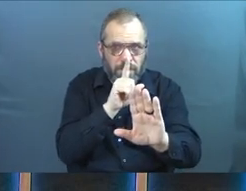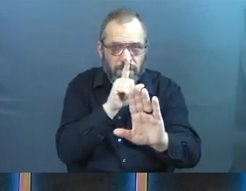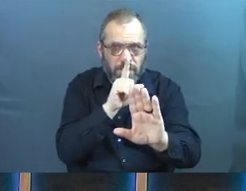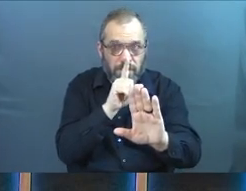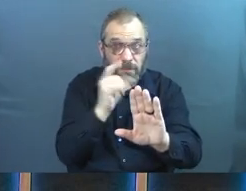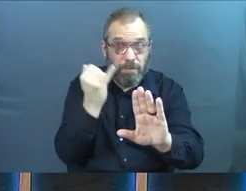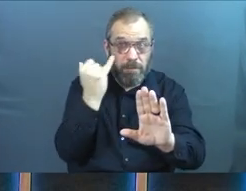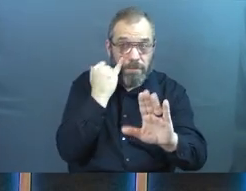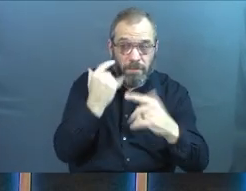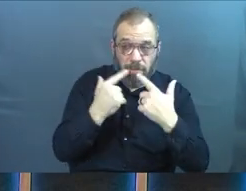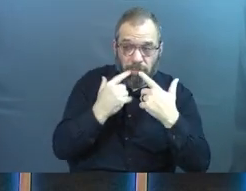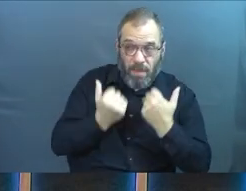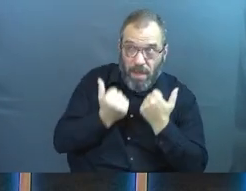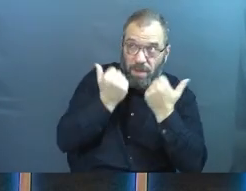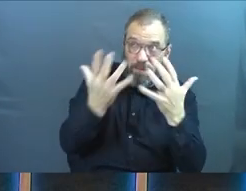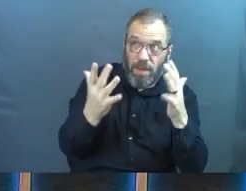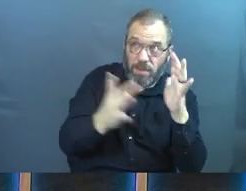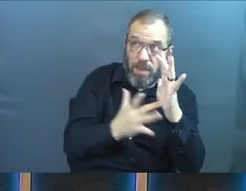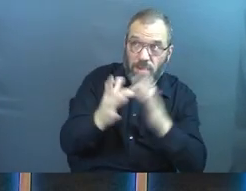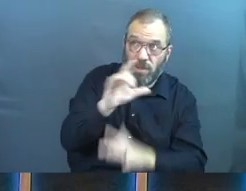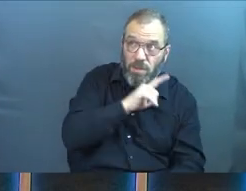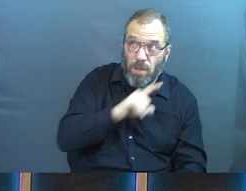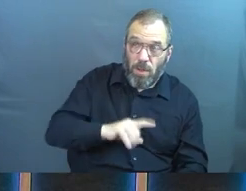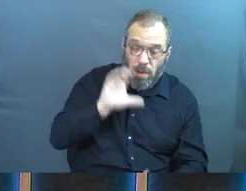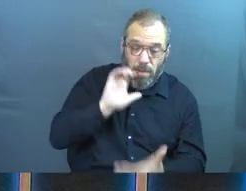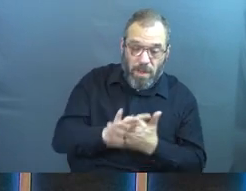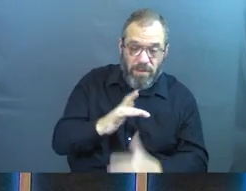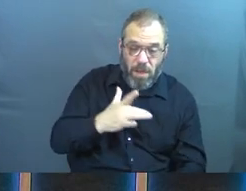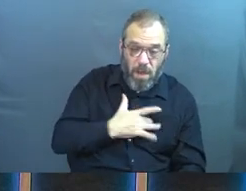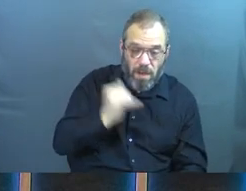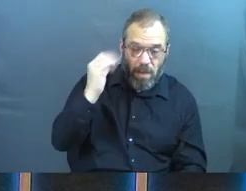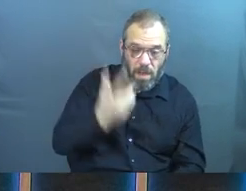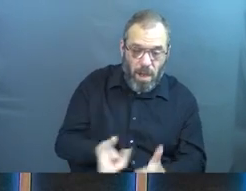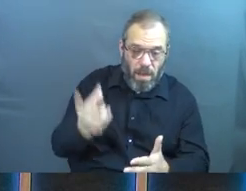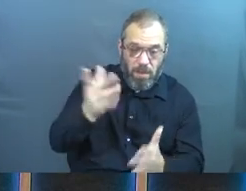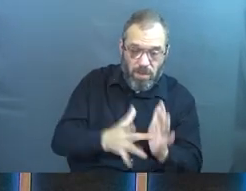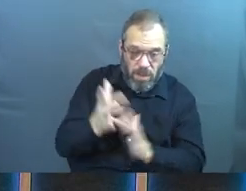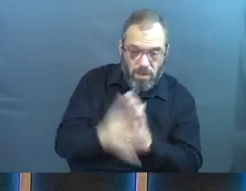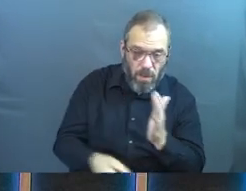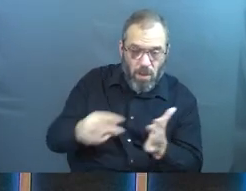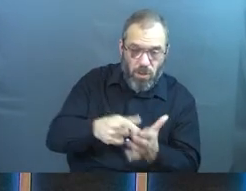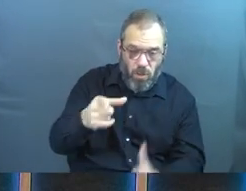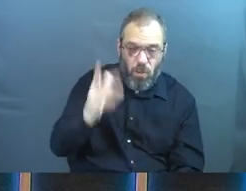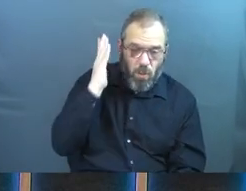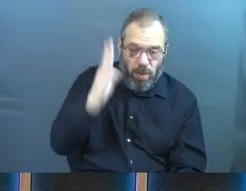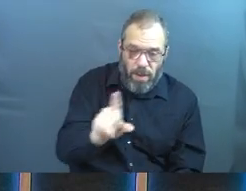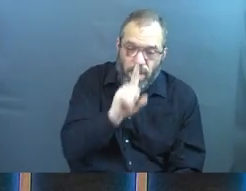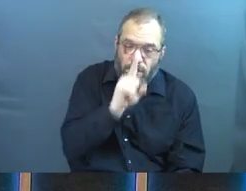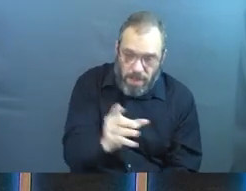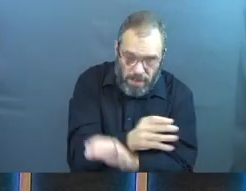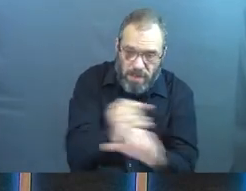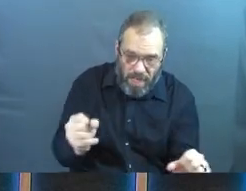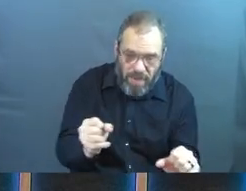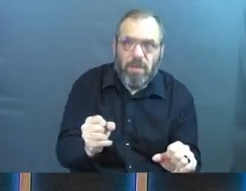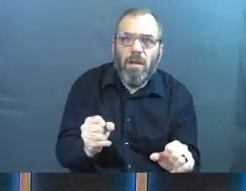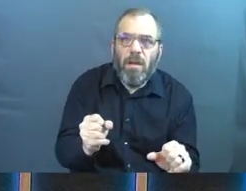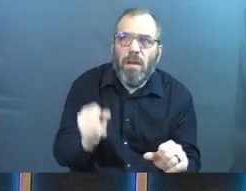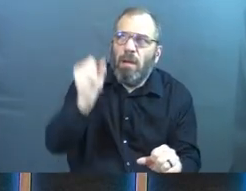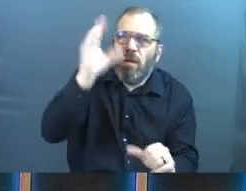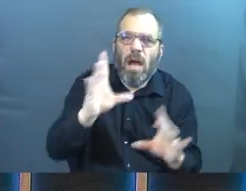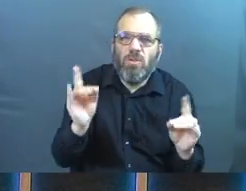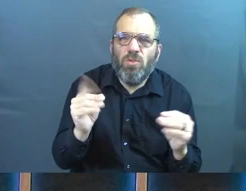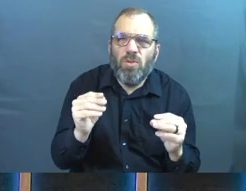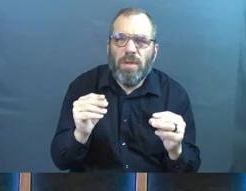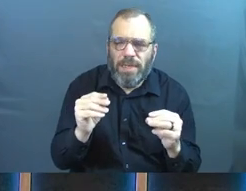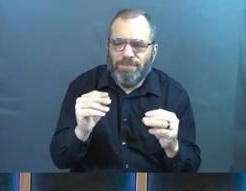If you confess with your mouth that Jesus is Lord and believe in your heart that God raised him from the dead, you will be saved. What's God doing?